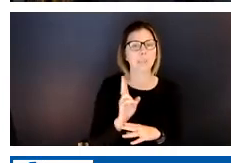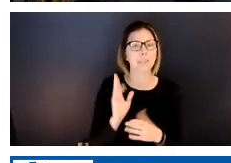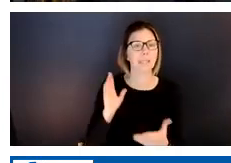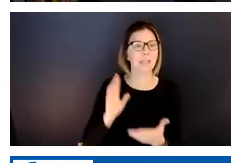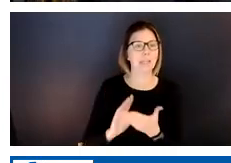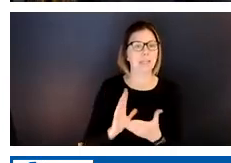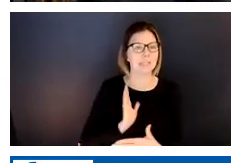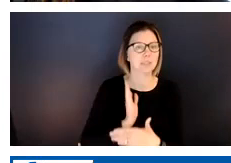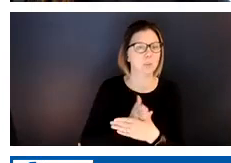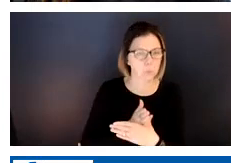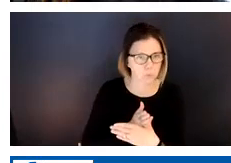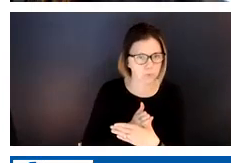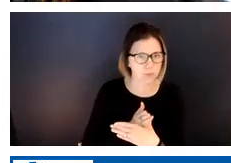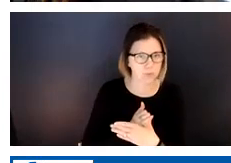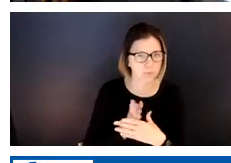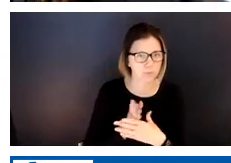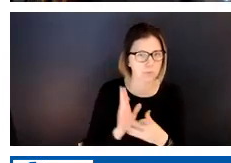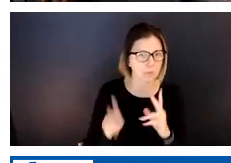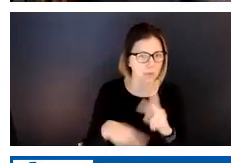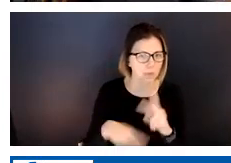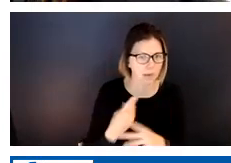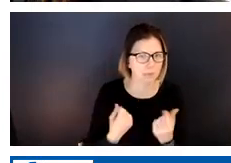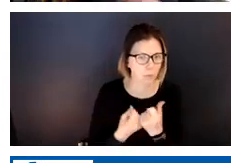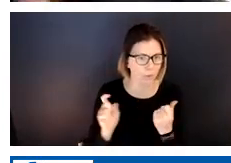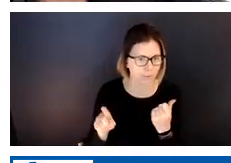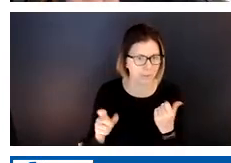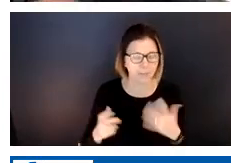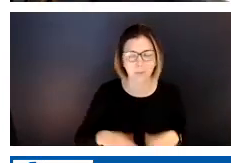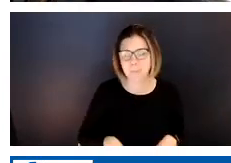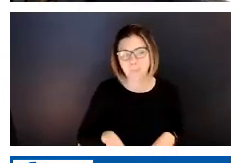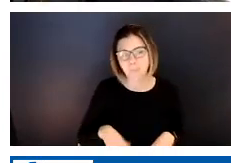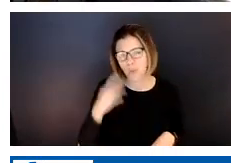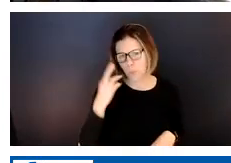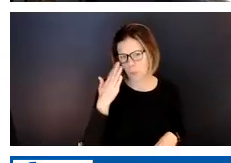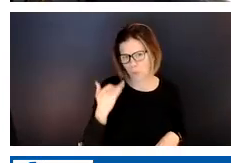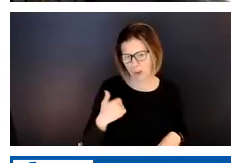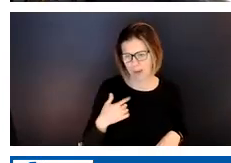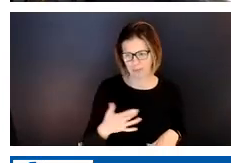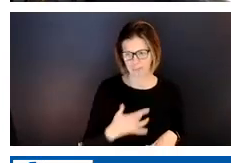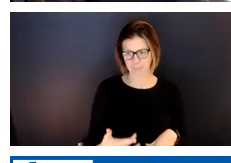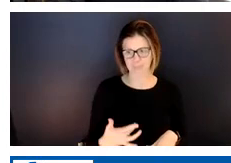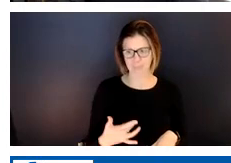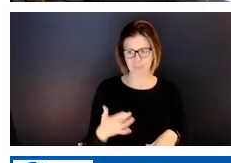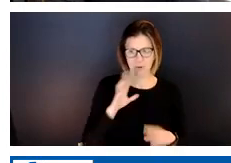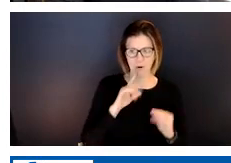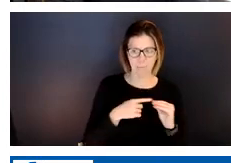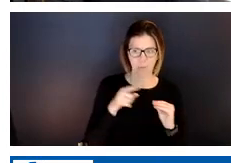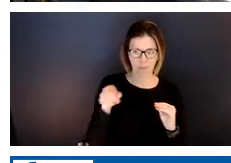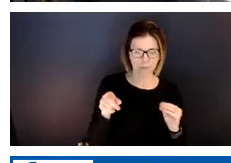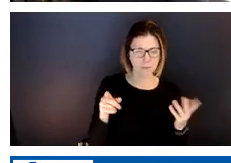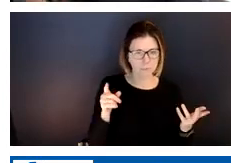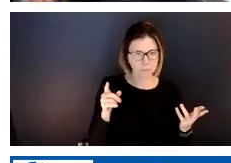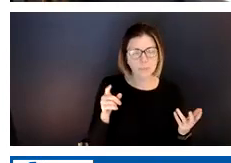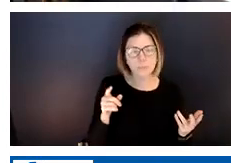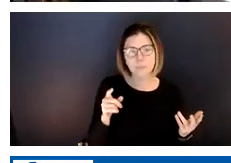form of support that is needed. The reason, though, that I often like to reference this is because it